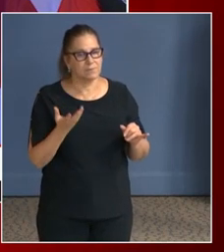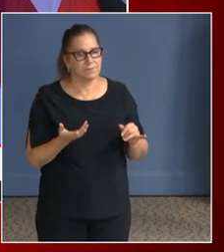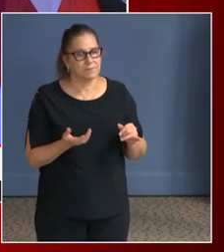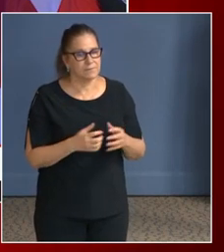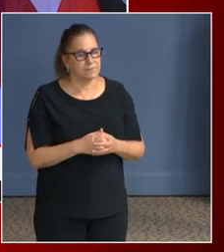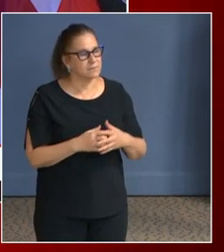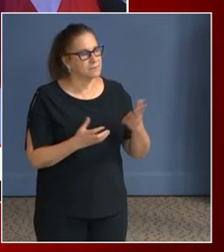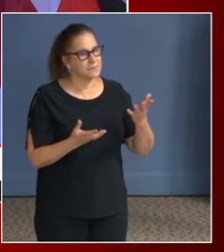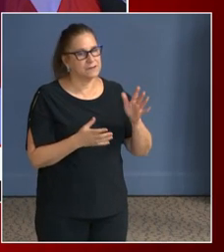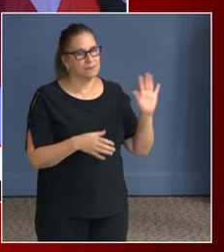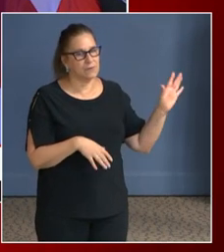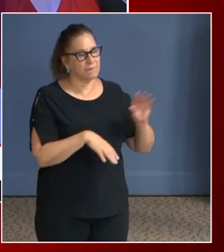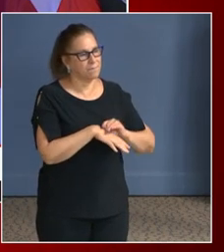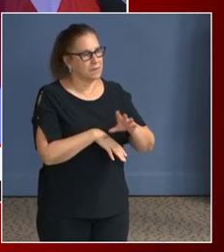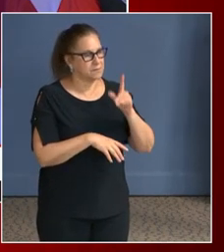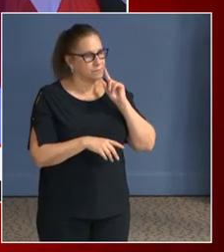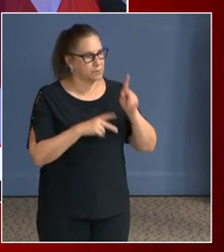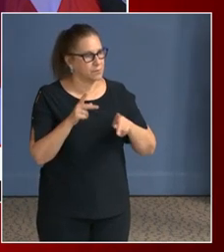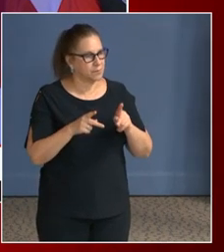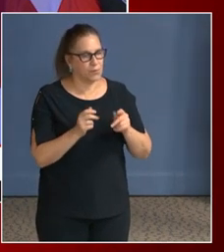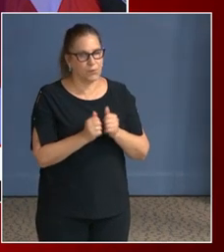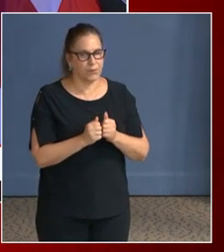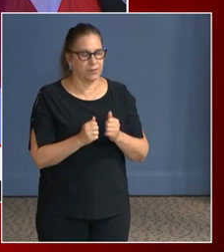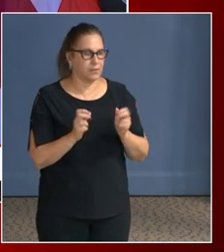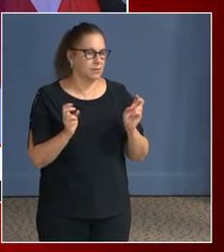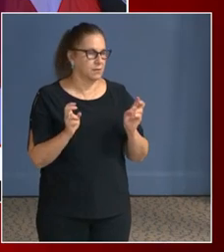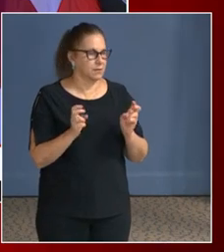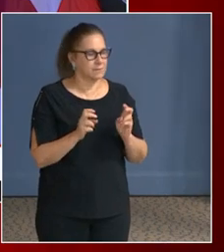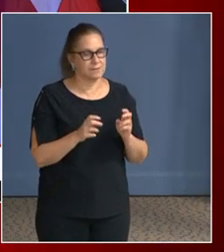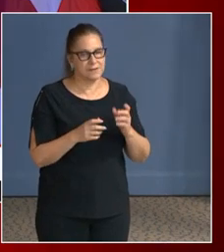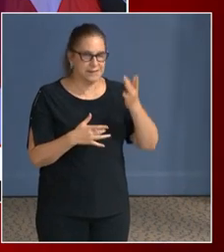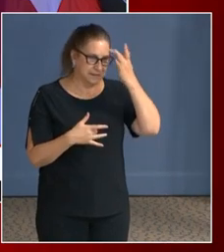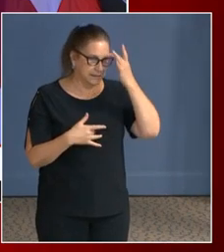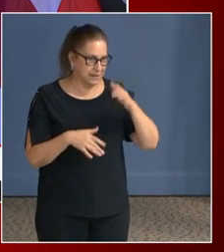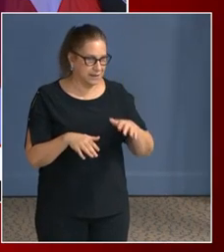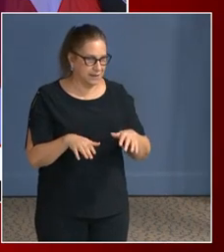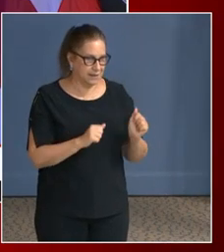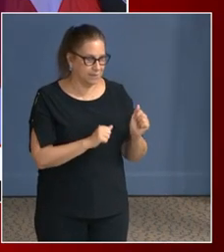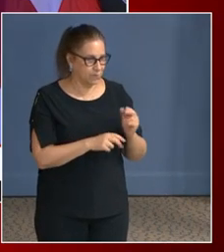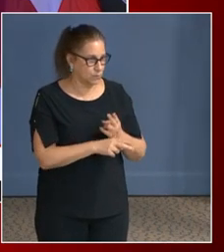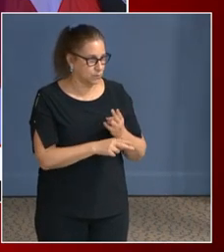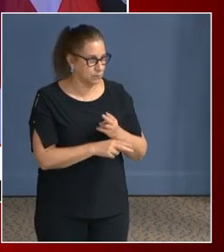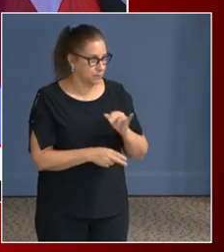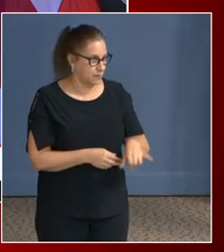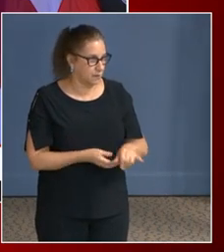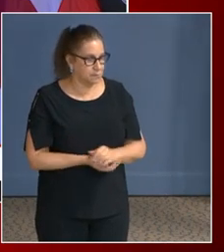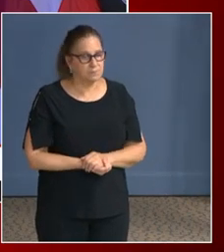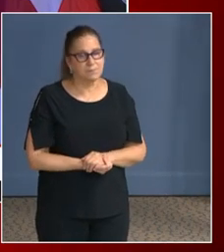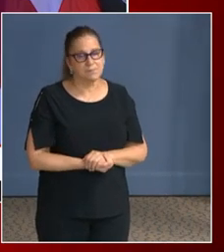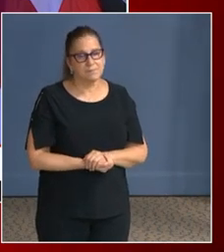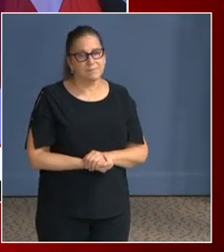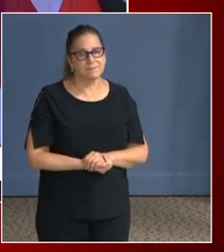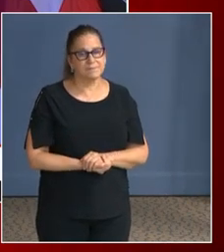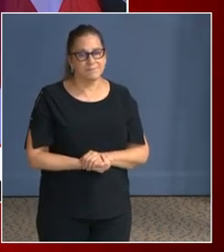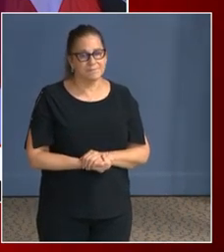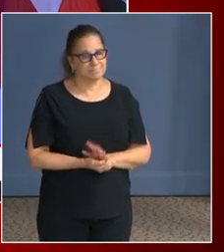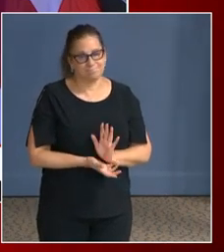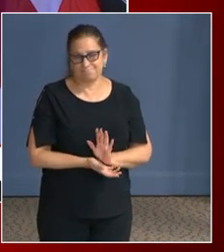advice or message to people, just how to take advantage and what this means for DC residents today? I don't know that I